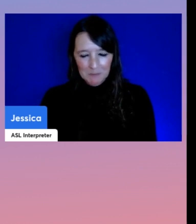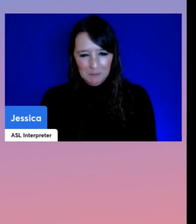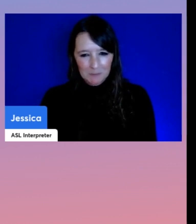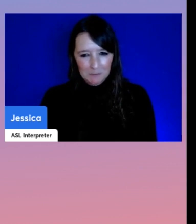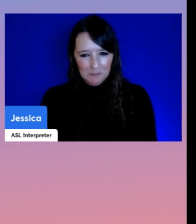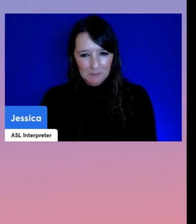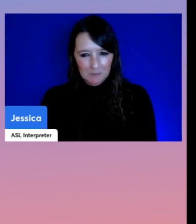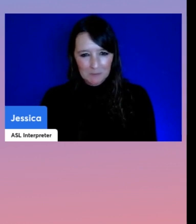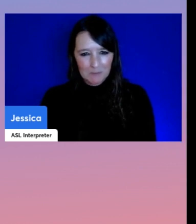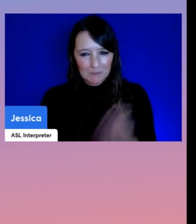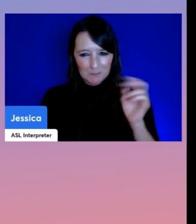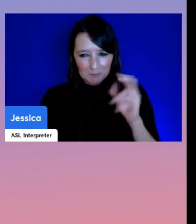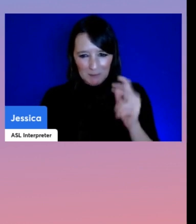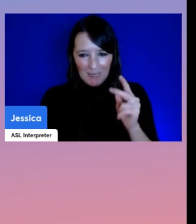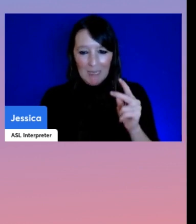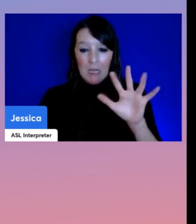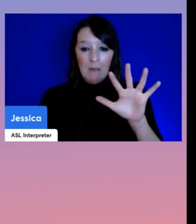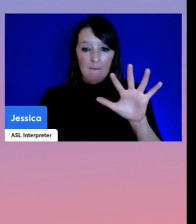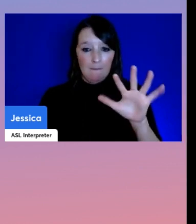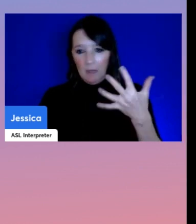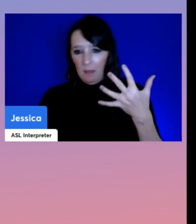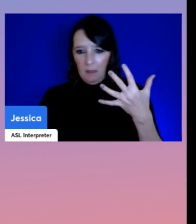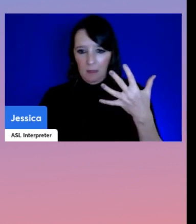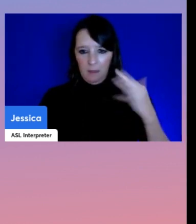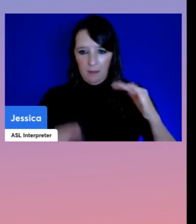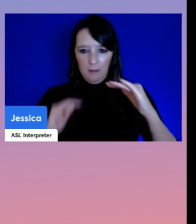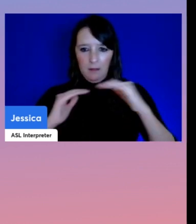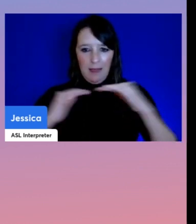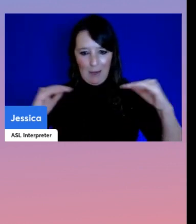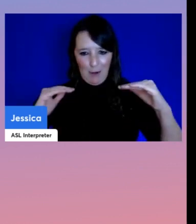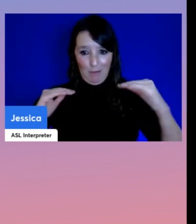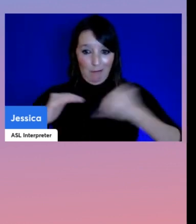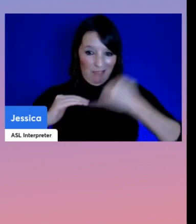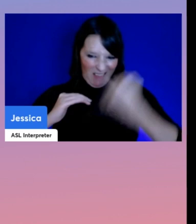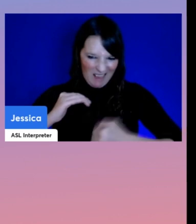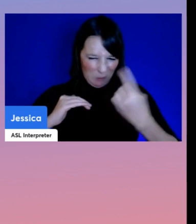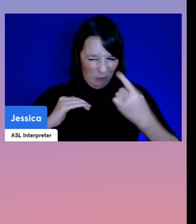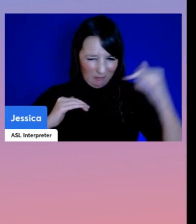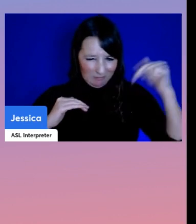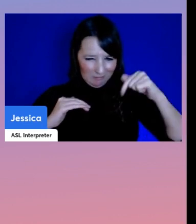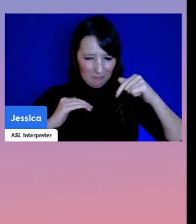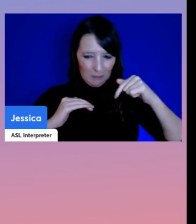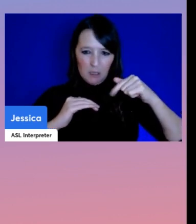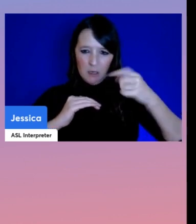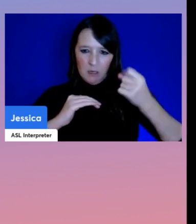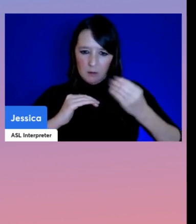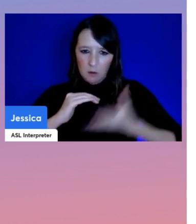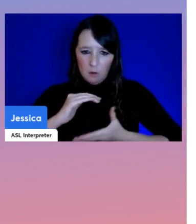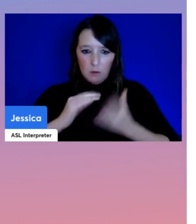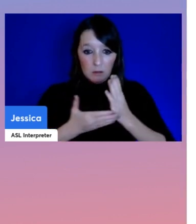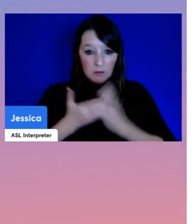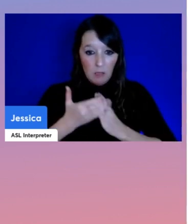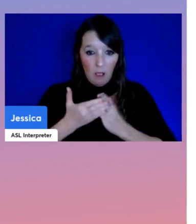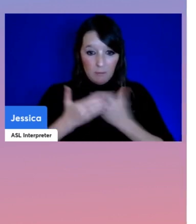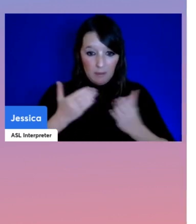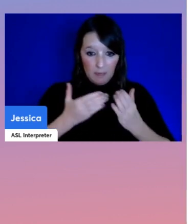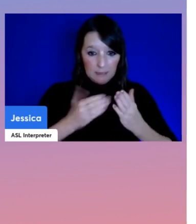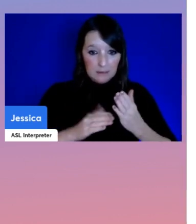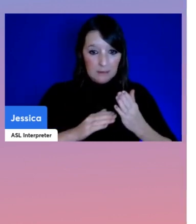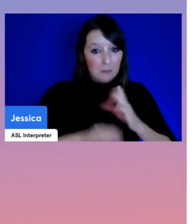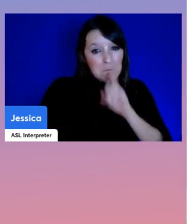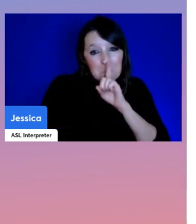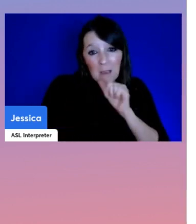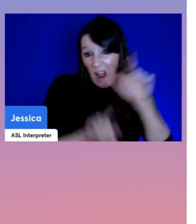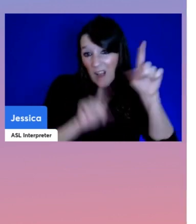Okay, so this brings us to the 5th and last layer. So some things are not tests, some things are policies.